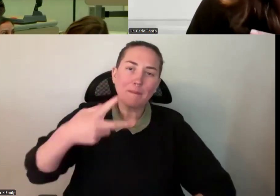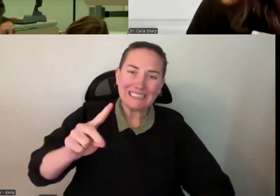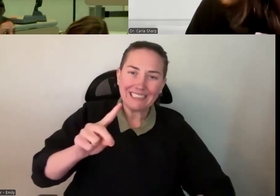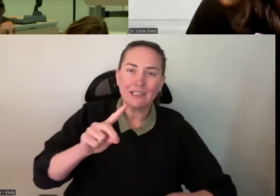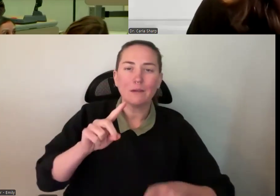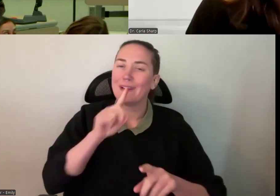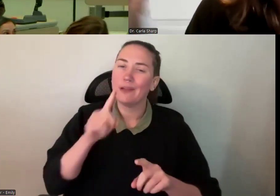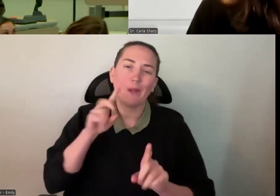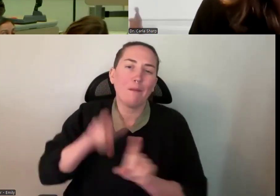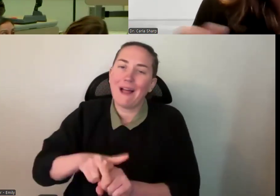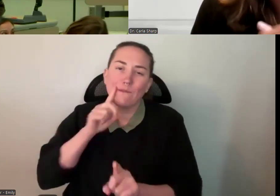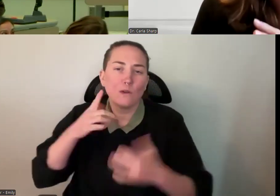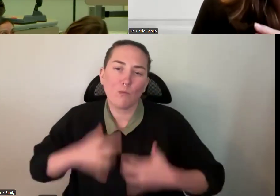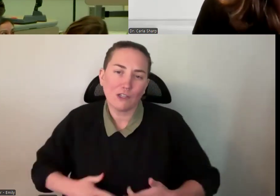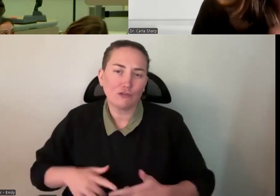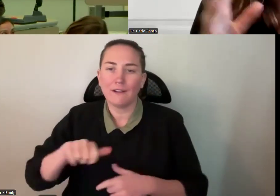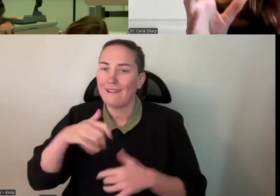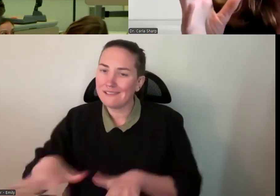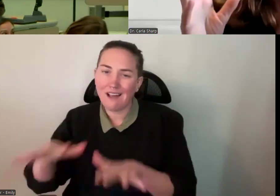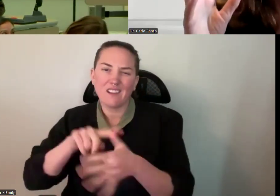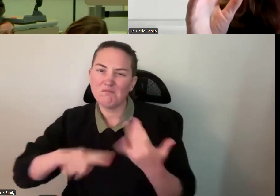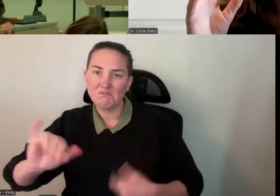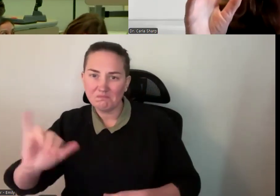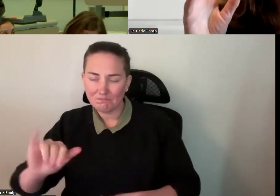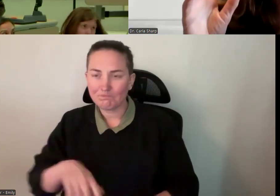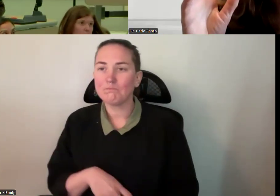for depression or for any other disorder too.